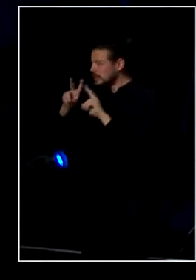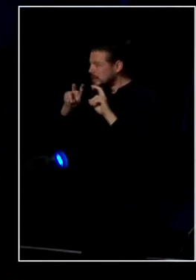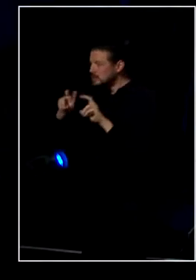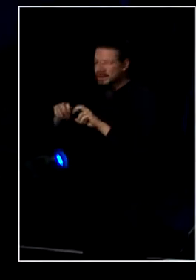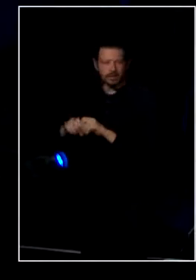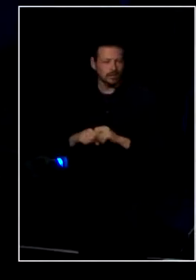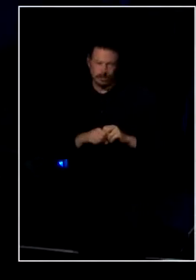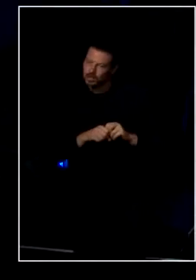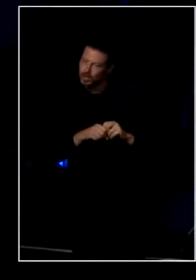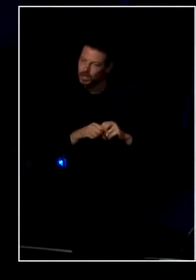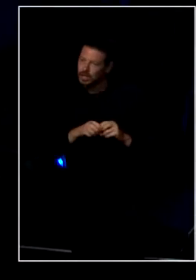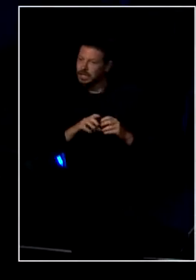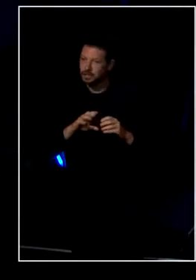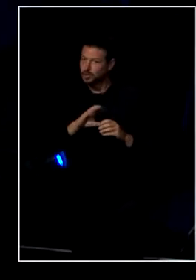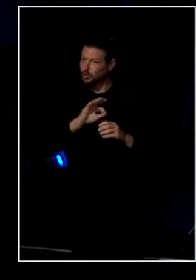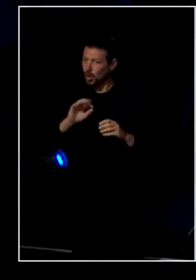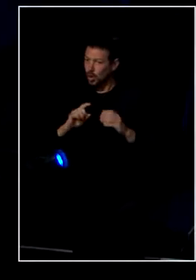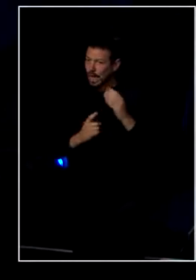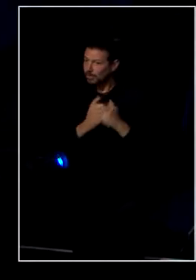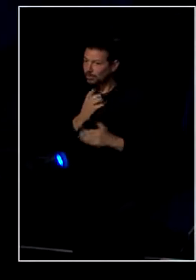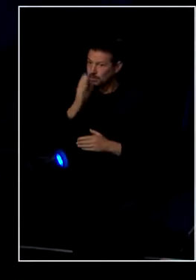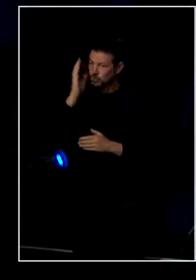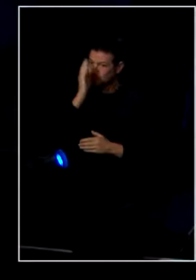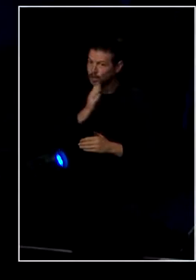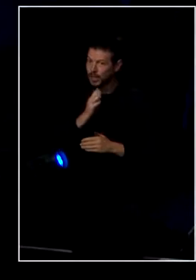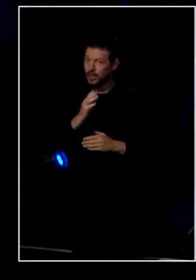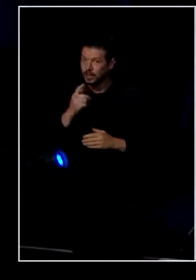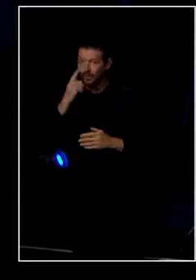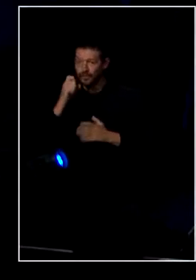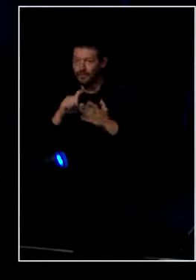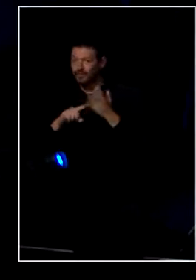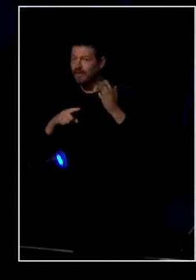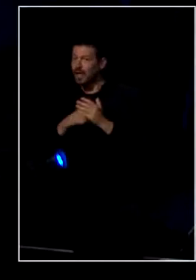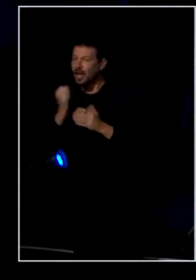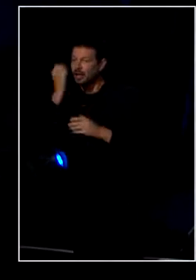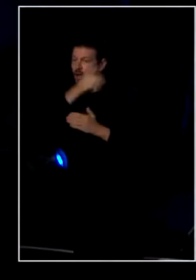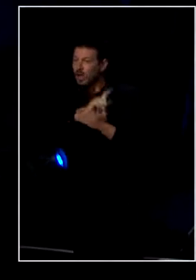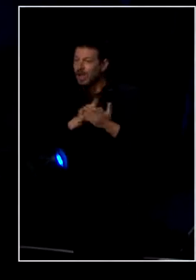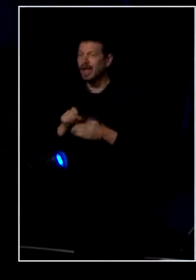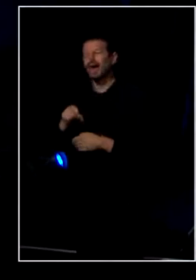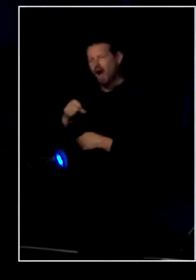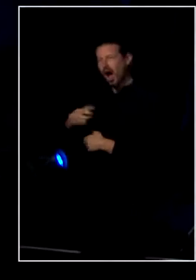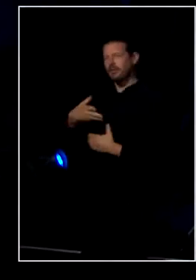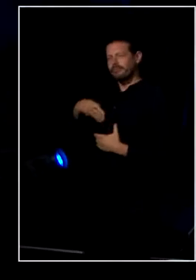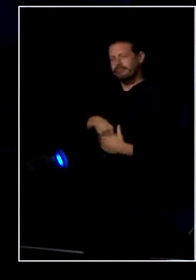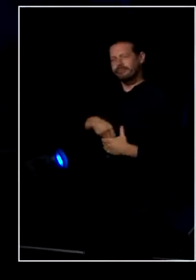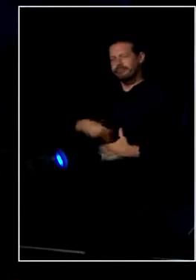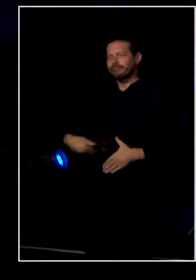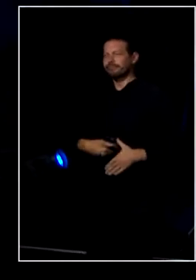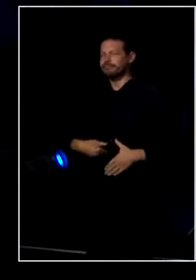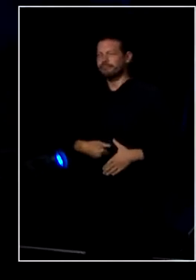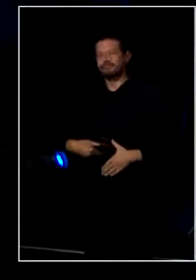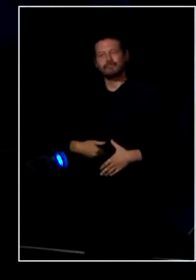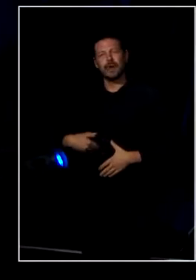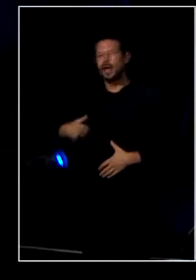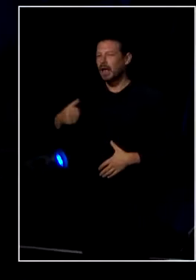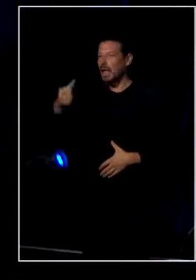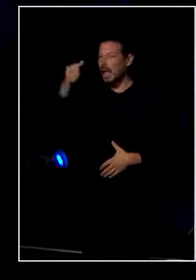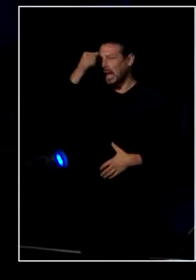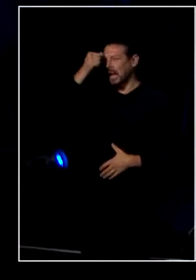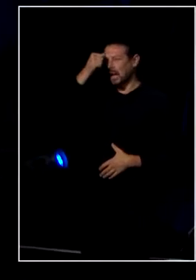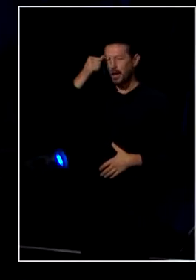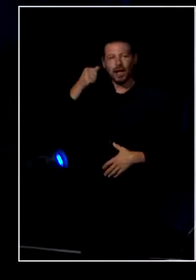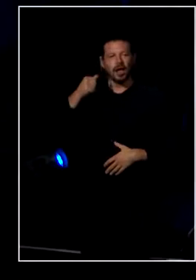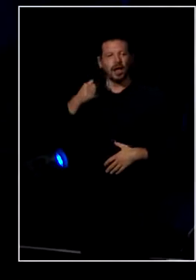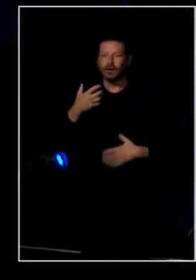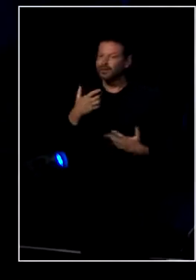while, Jane, didn't it, to find out that you had Indigenous? I had a feeling. In the institution, because I used to hang